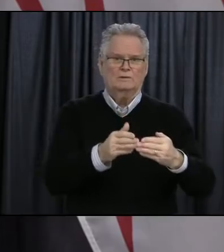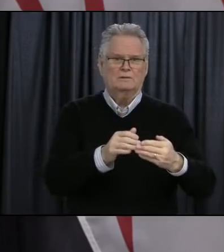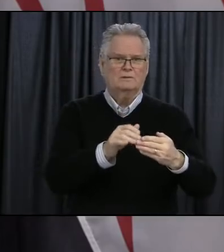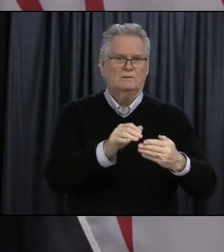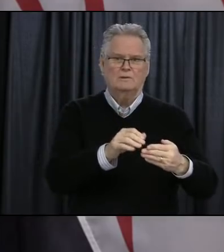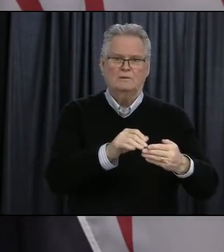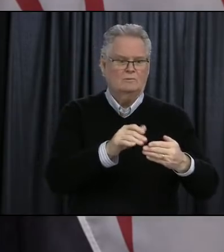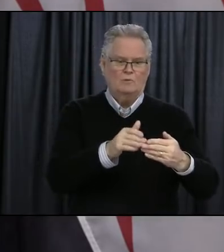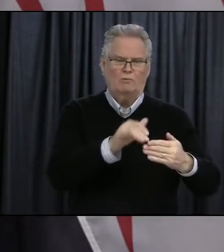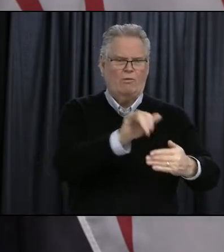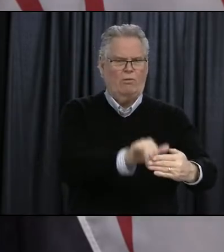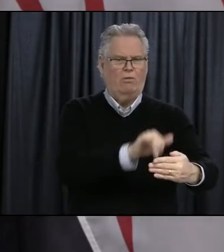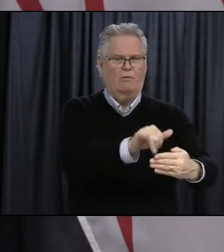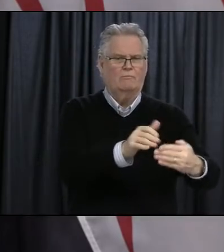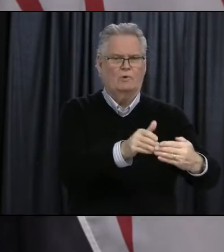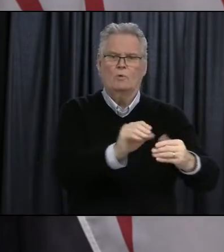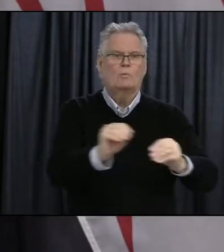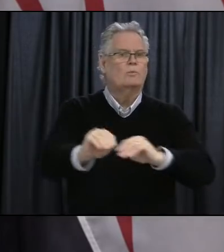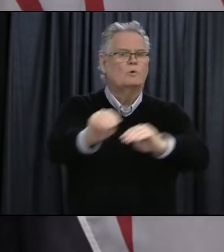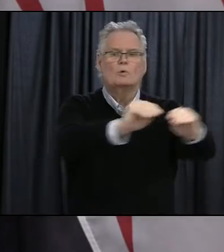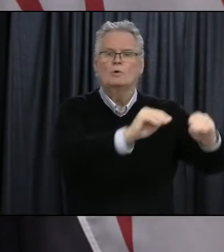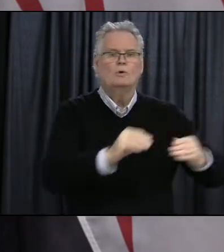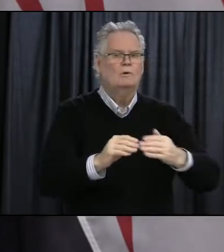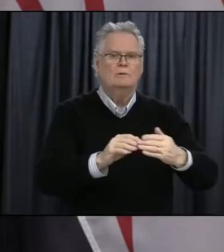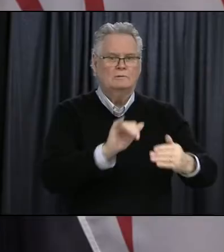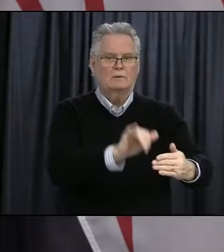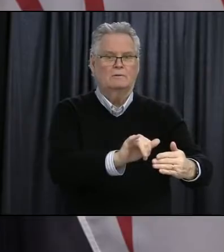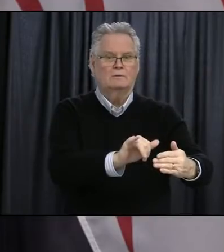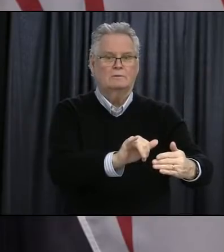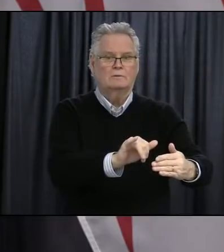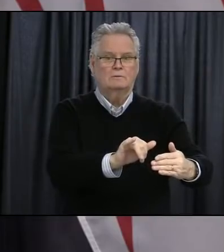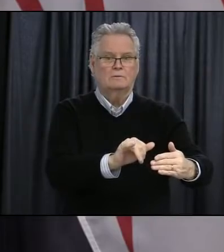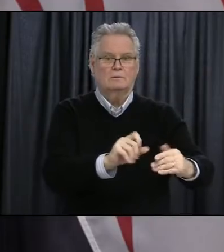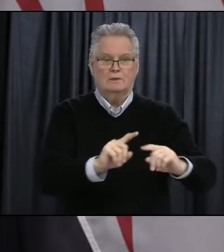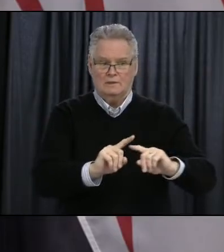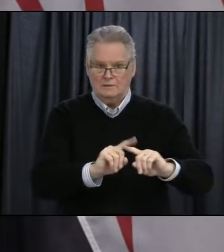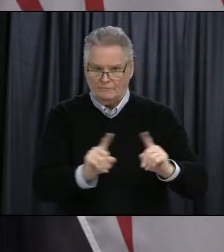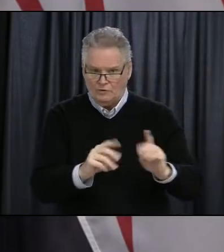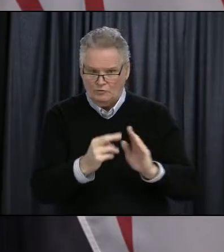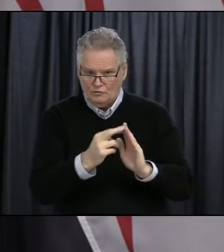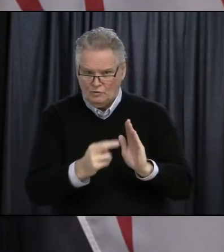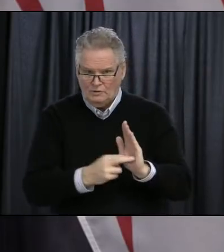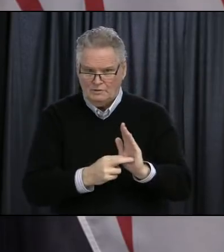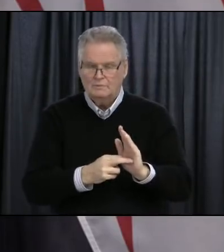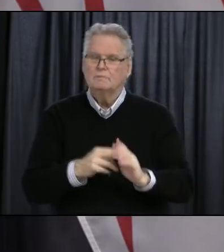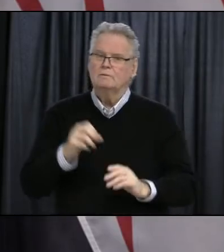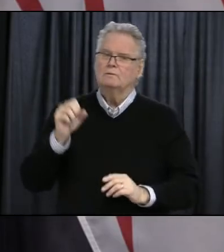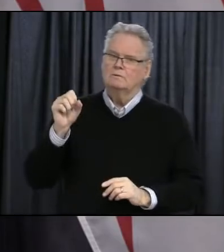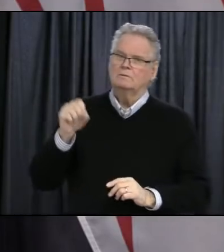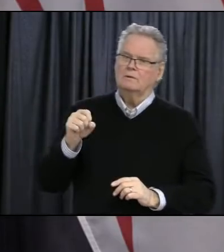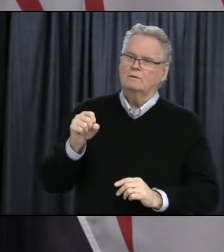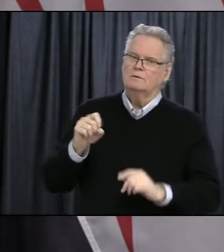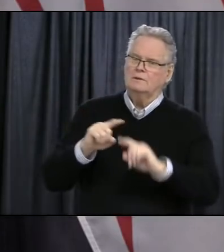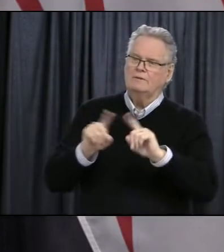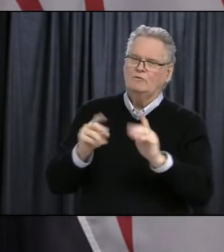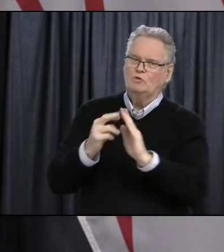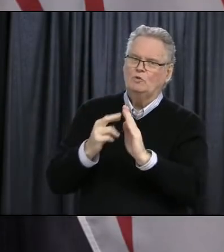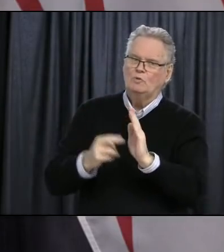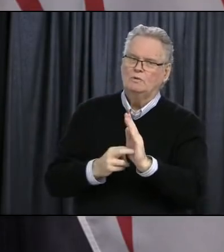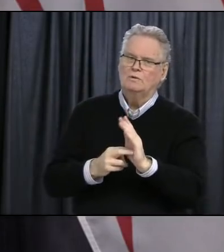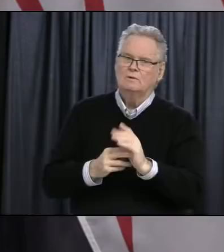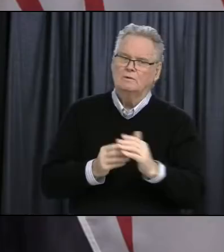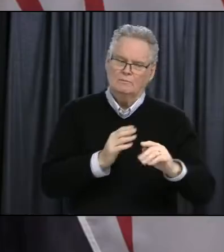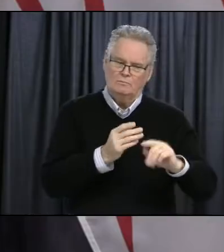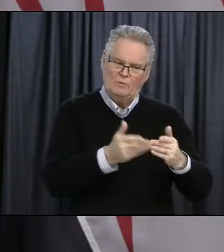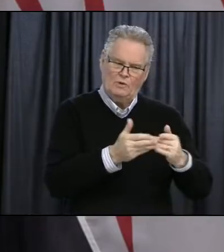Yes, those. So people who are on ships where they go on, they're on for more than 14